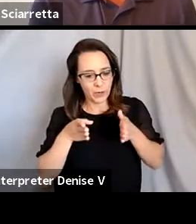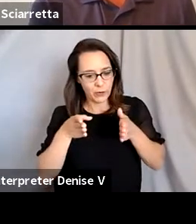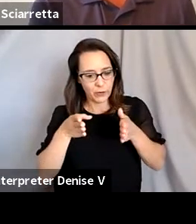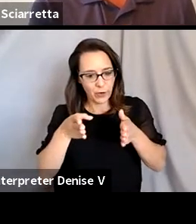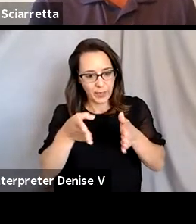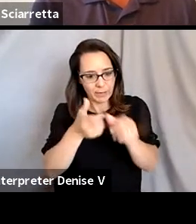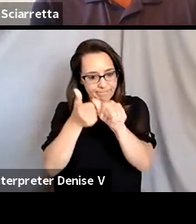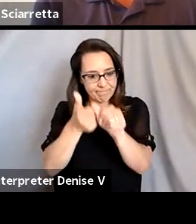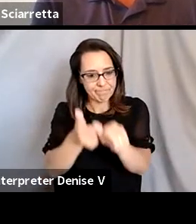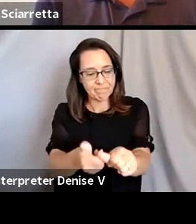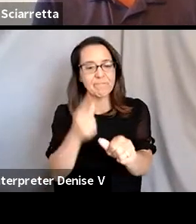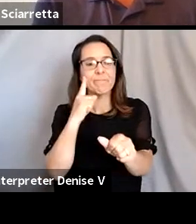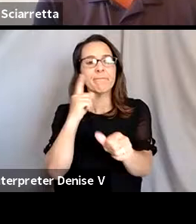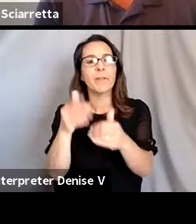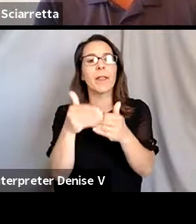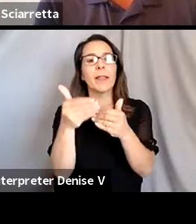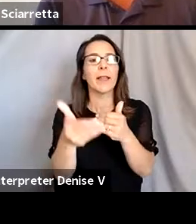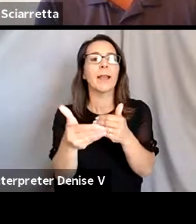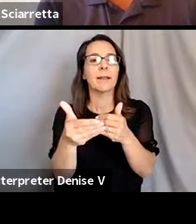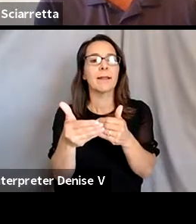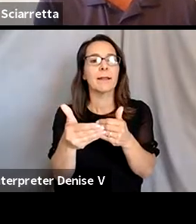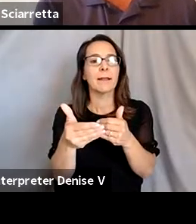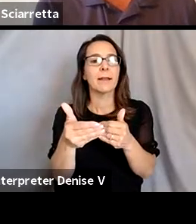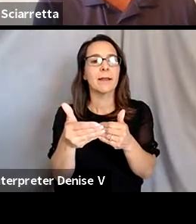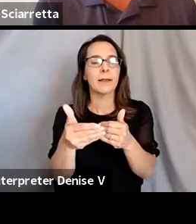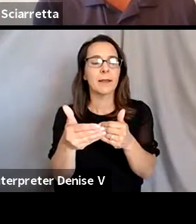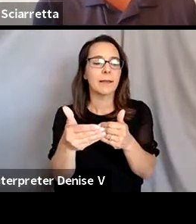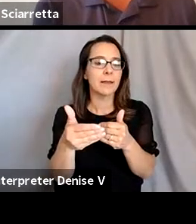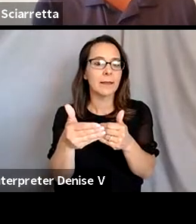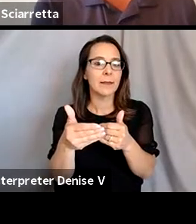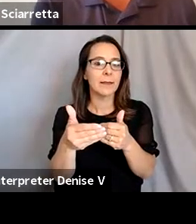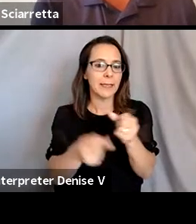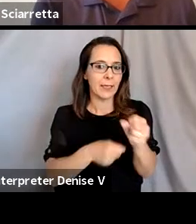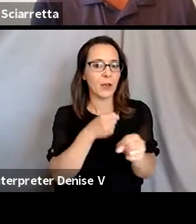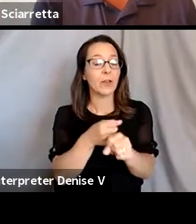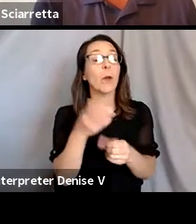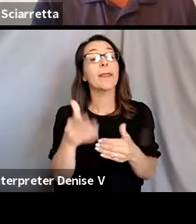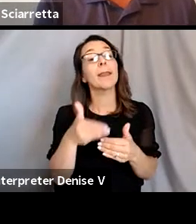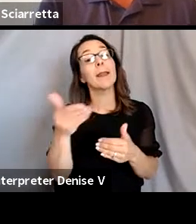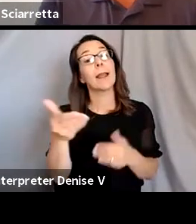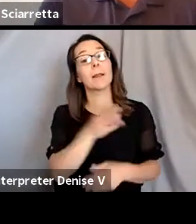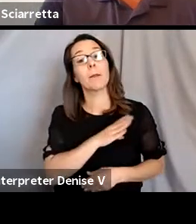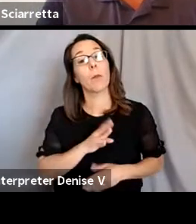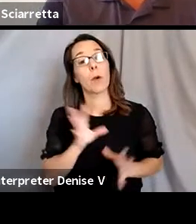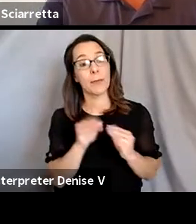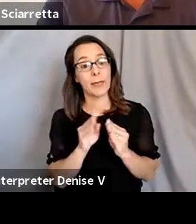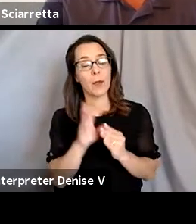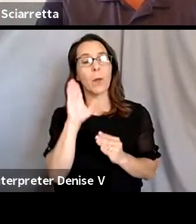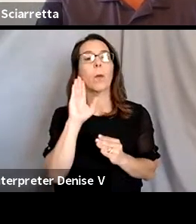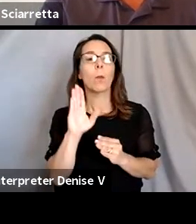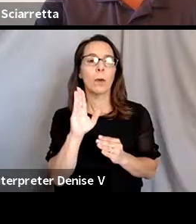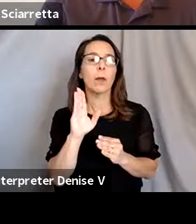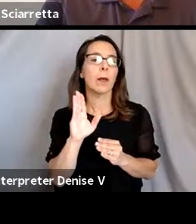at the next board meeting. They'll be up again as an agenda item.